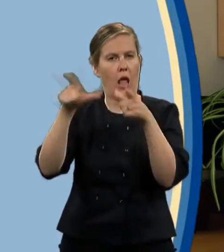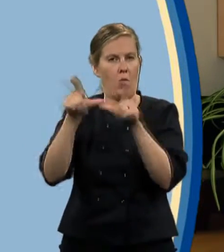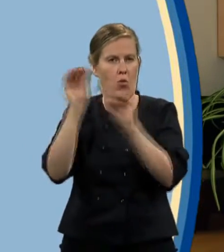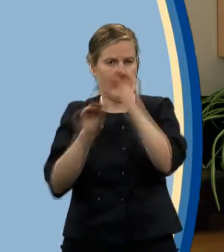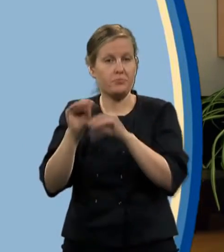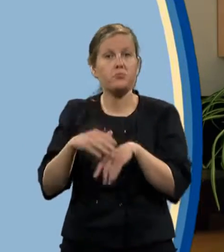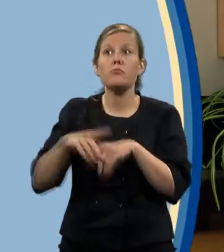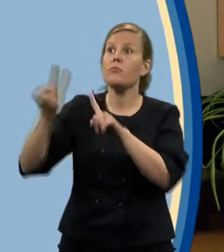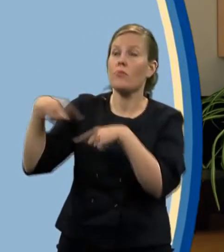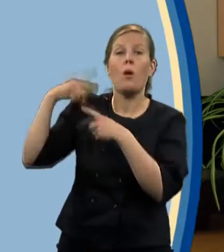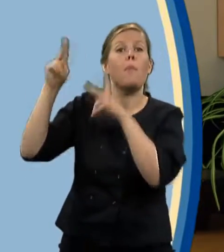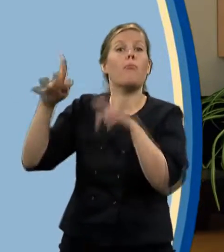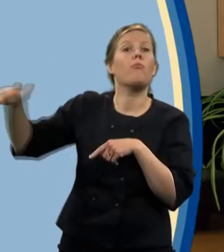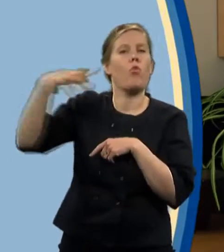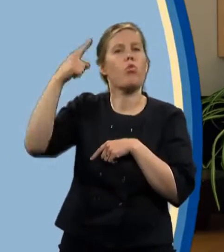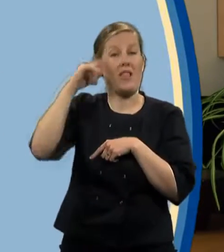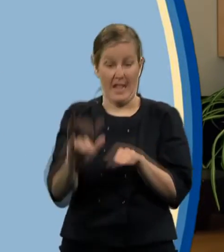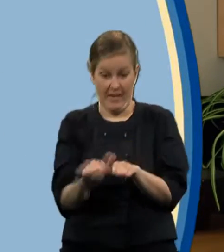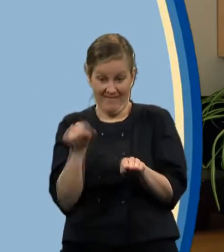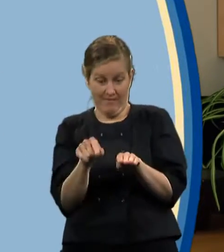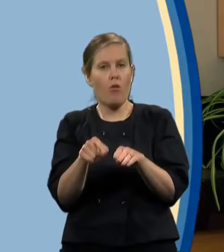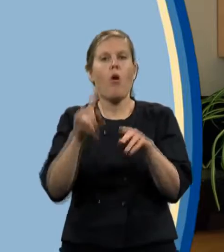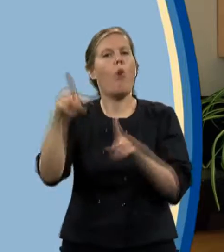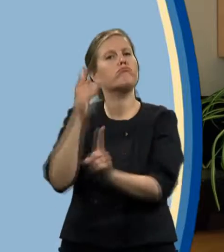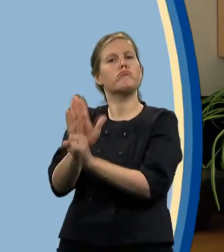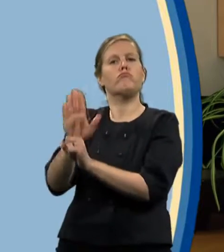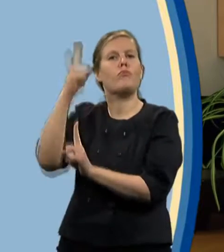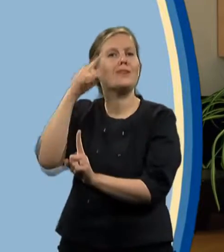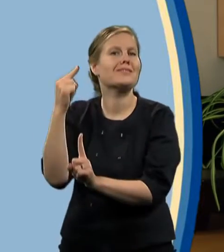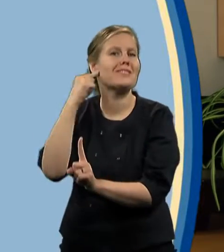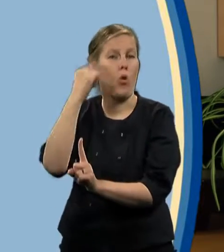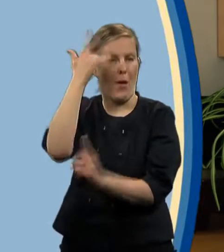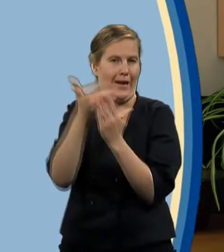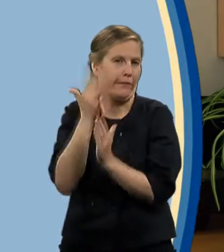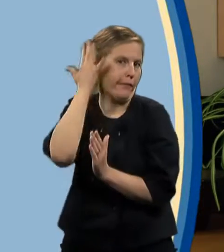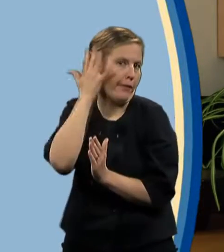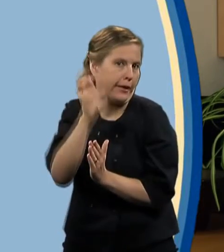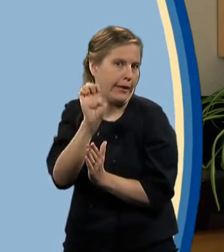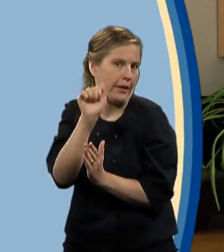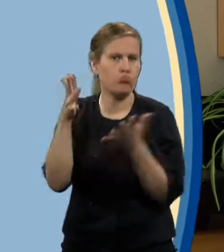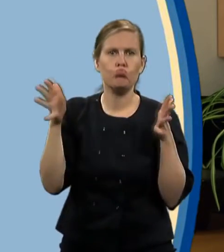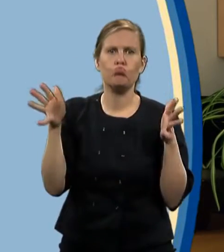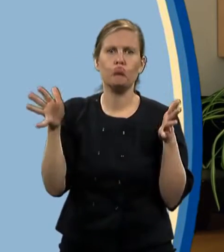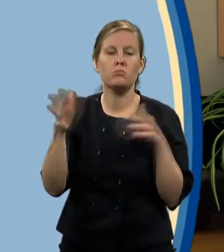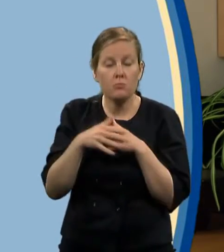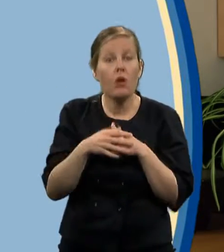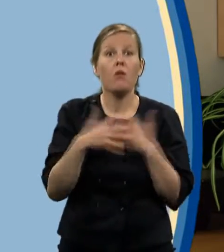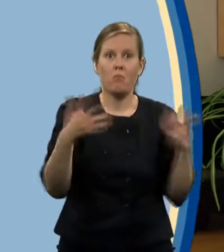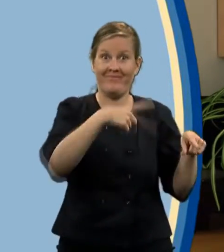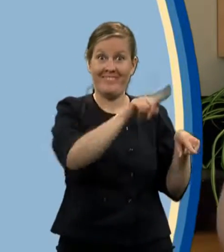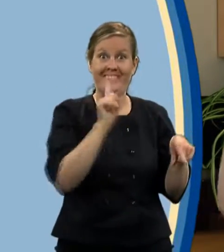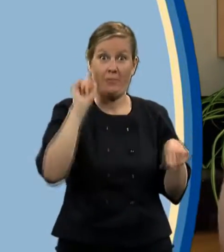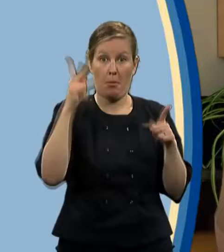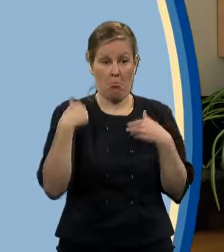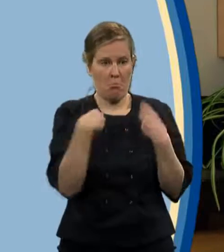can be. And so we gave deaf people the equivalent phonological level of sign language. These were